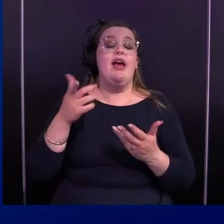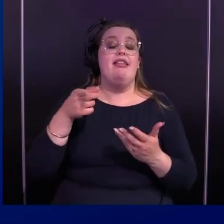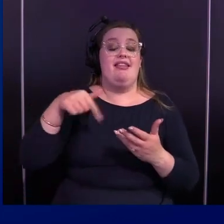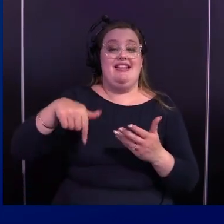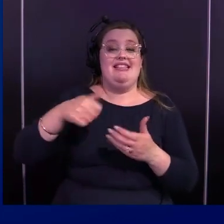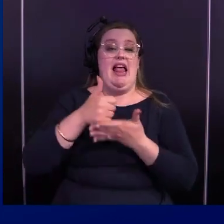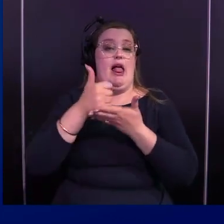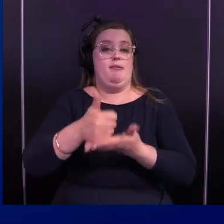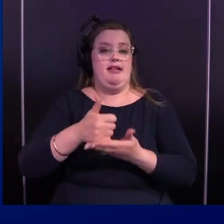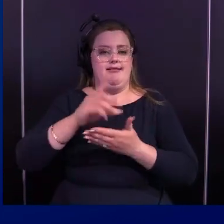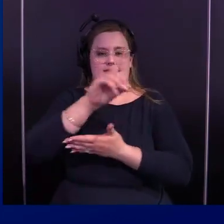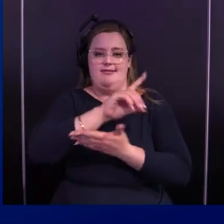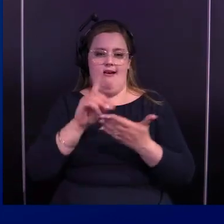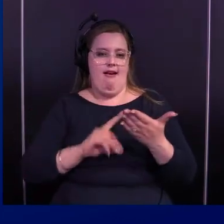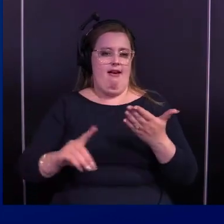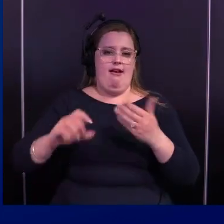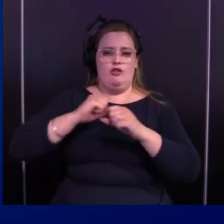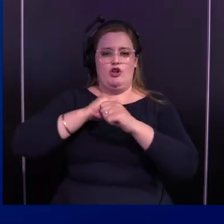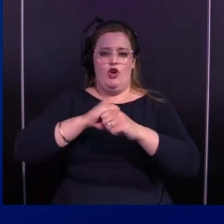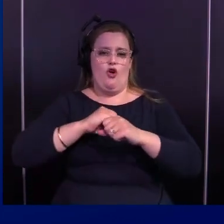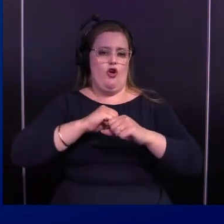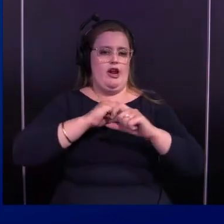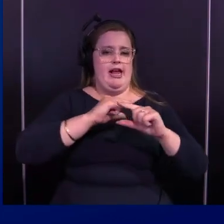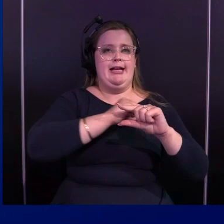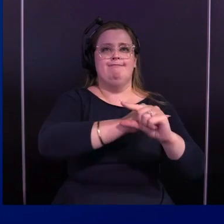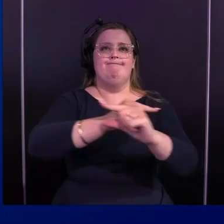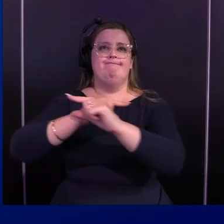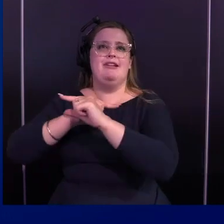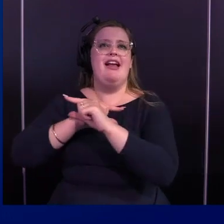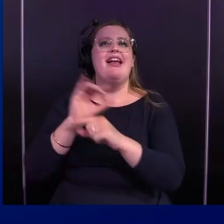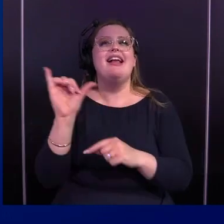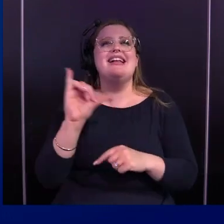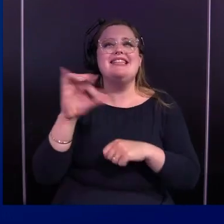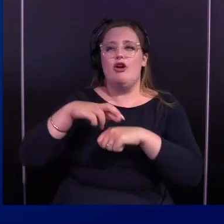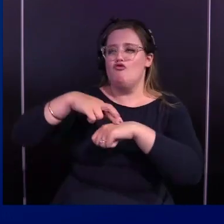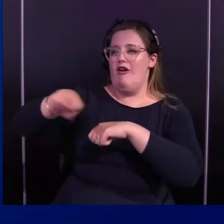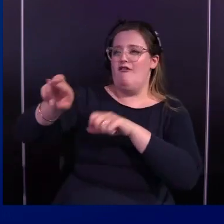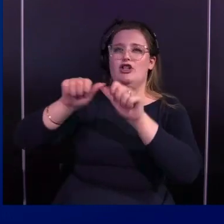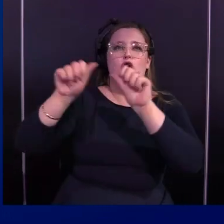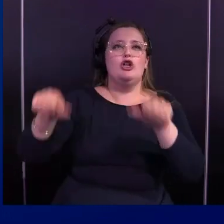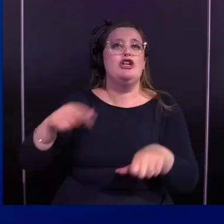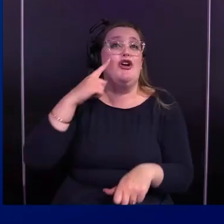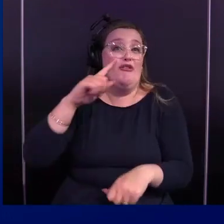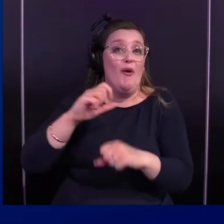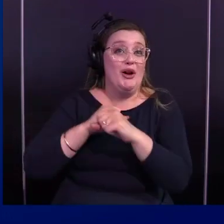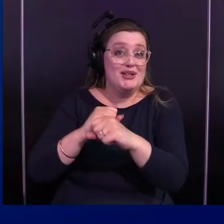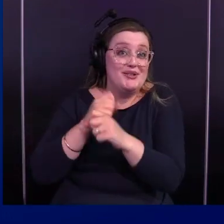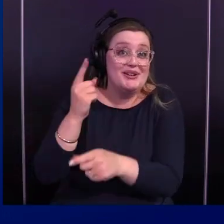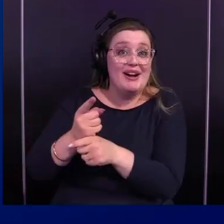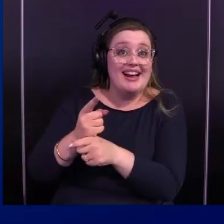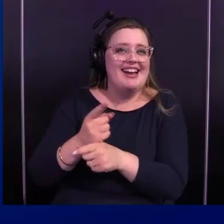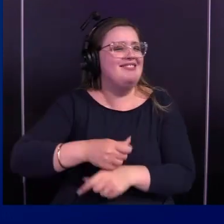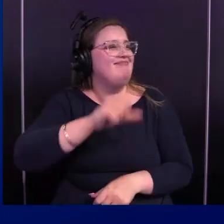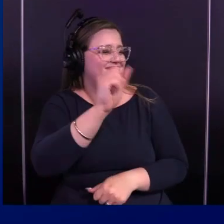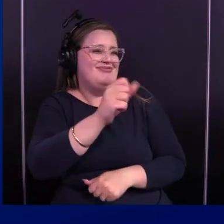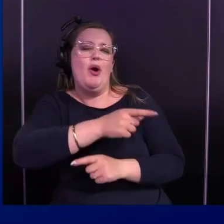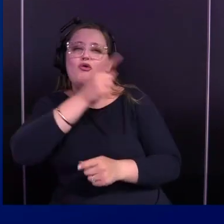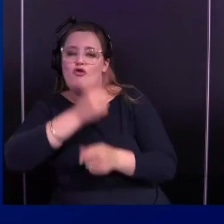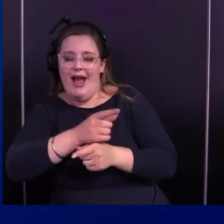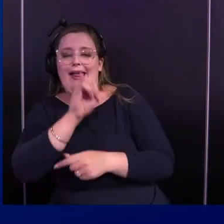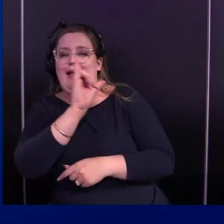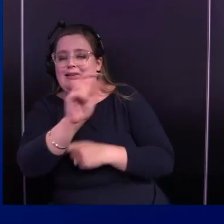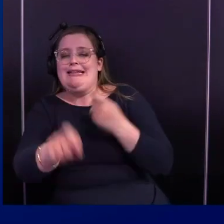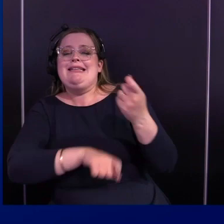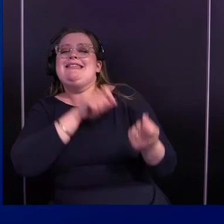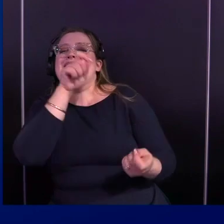security guardrails and all the things. It's almost like a reference architecture for security, right? Mm-hmm. Absolutely. It is exactly what it